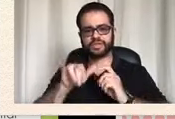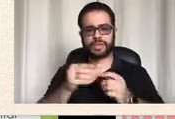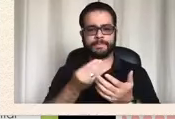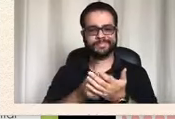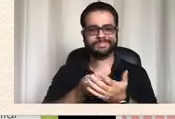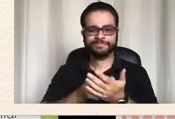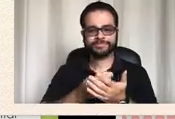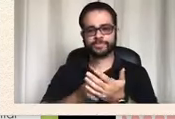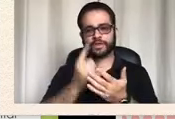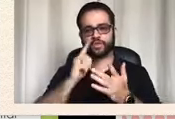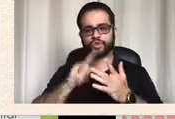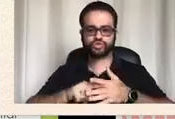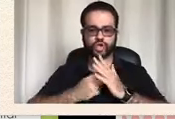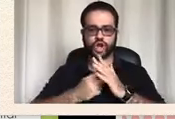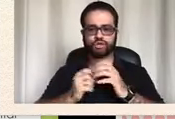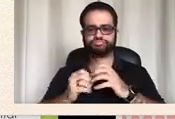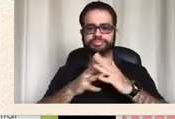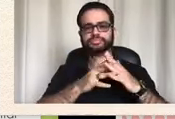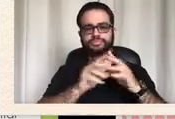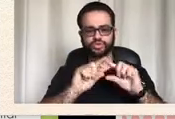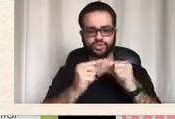our areas. So